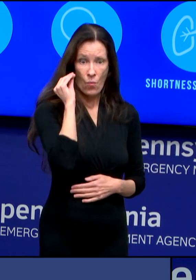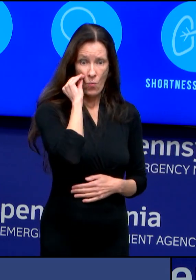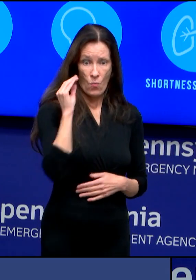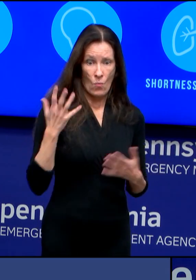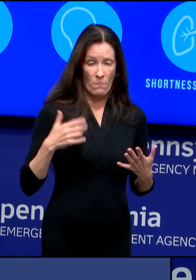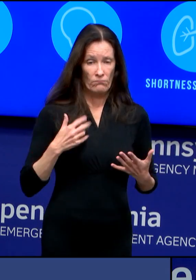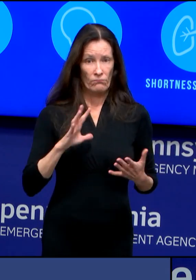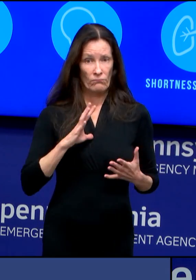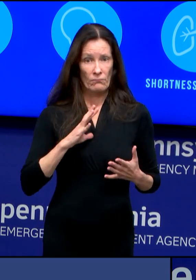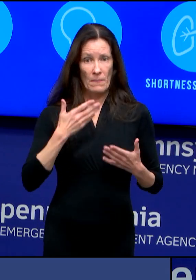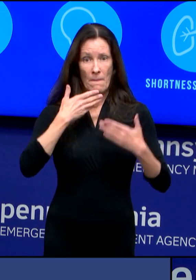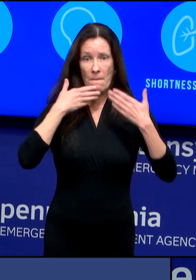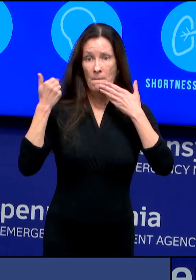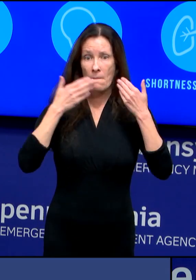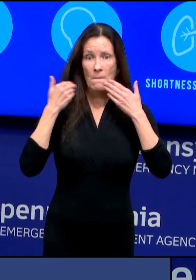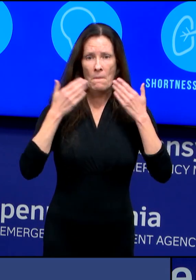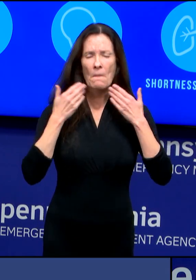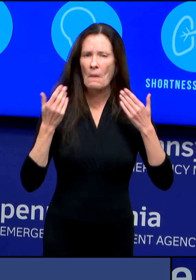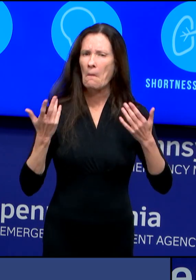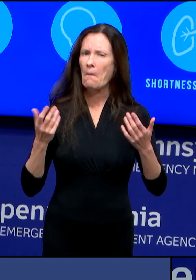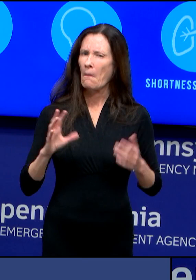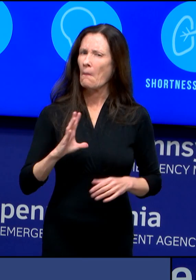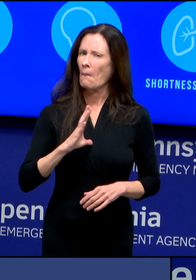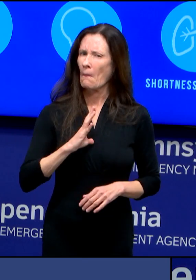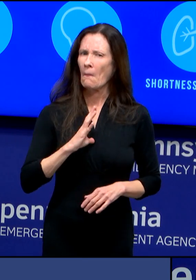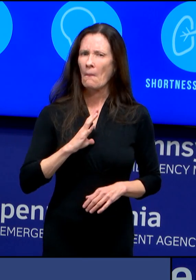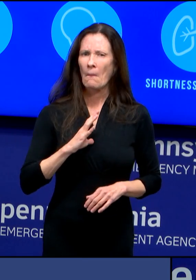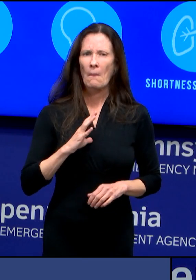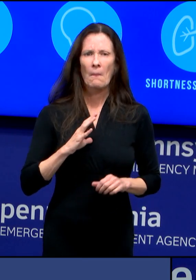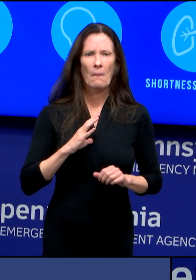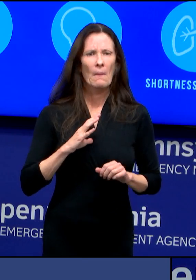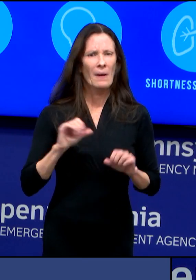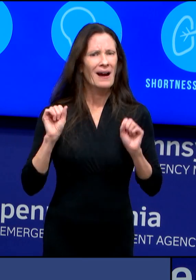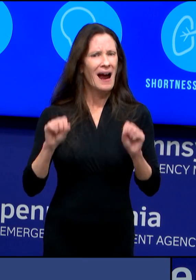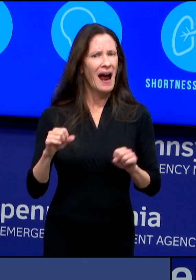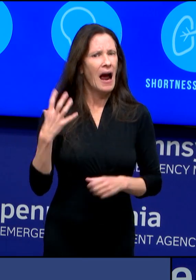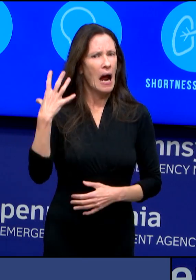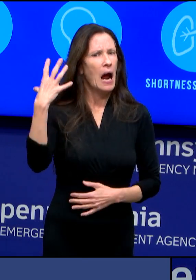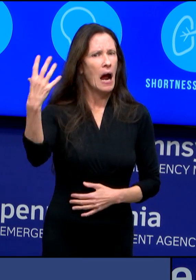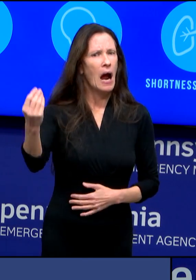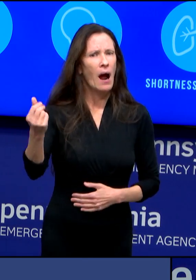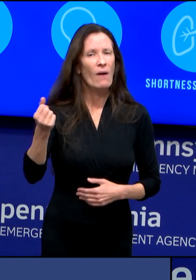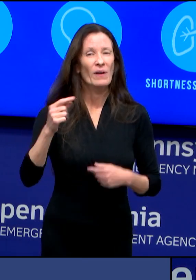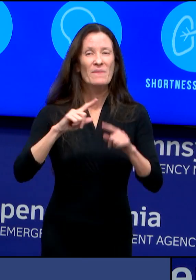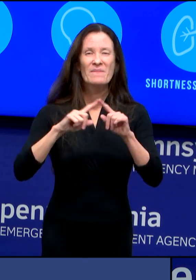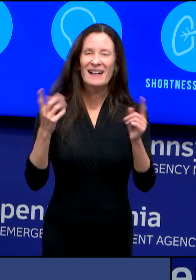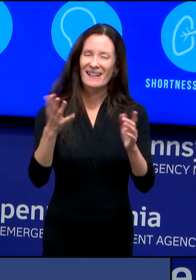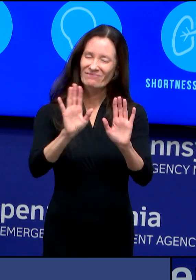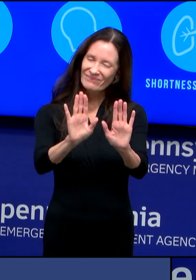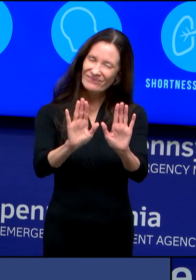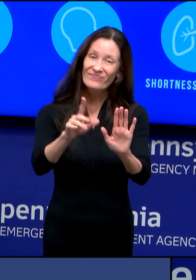now go about their business. Now, of course, depending upon where they live, that might be staying at home still,